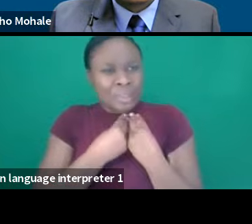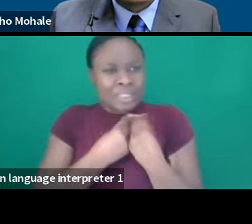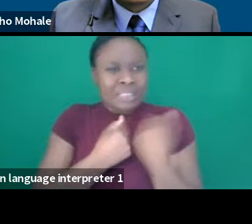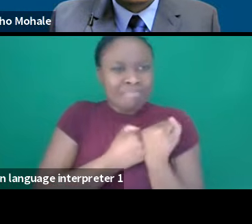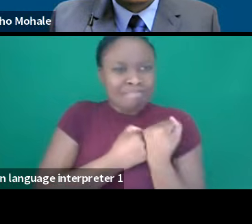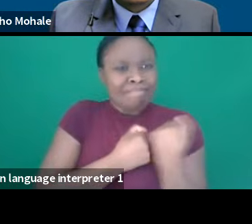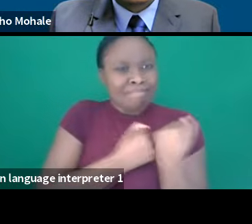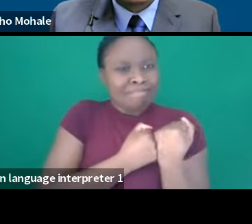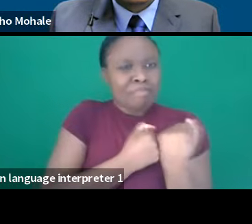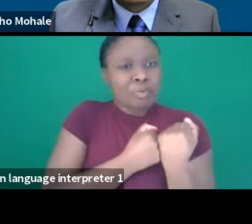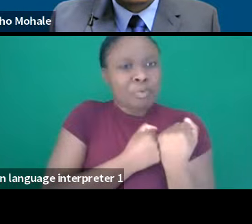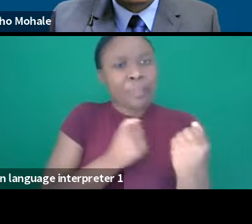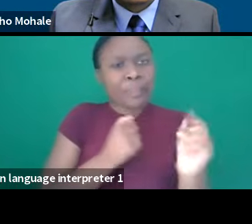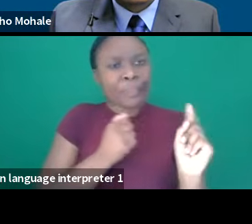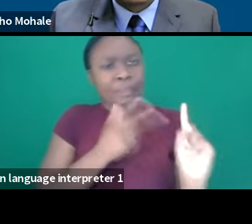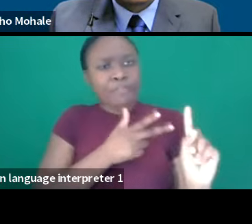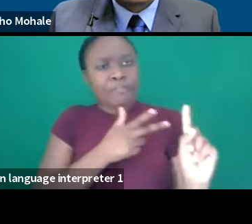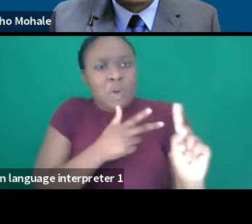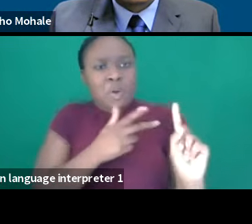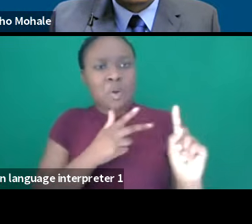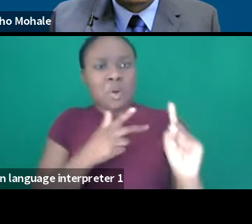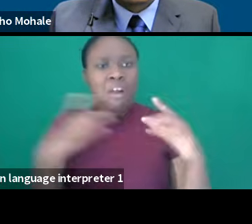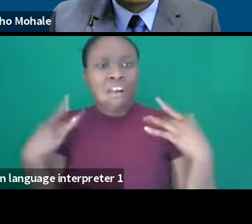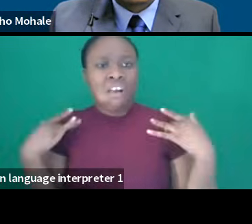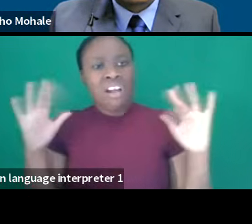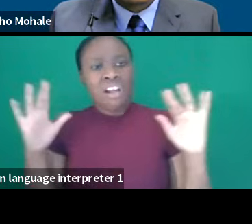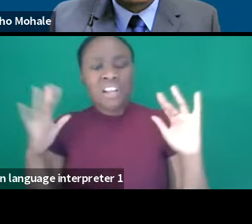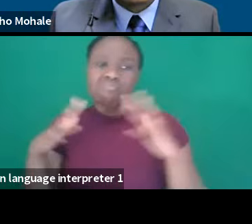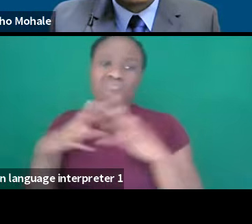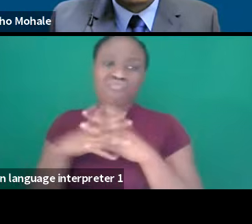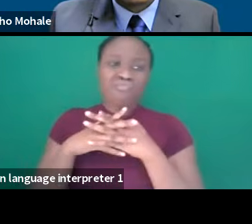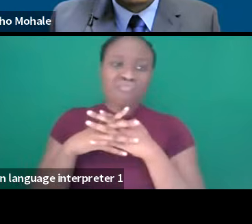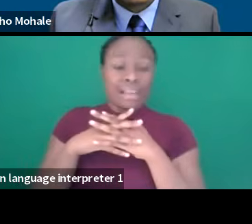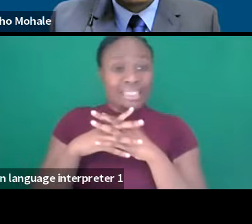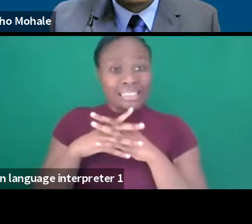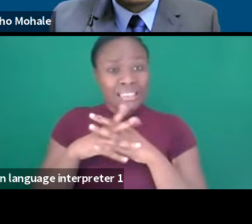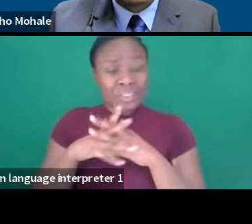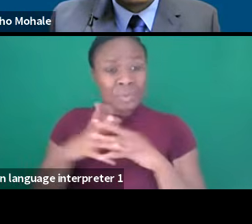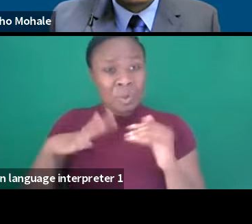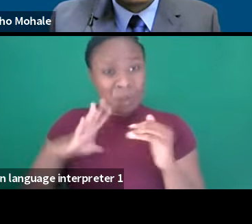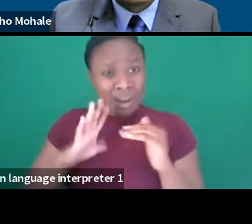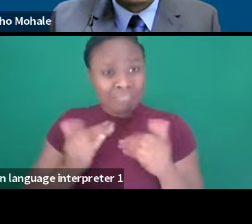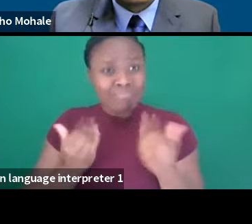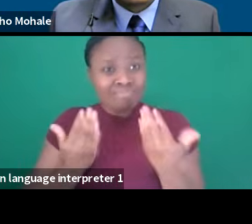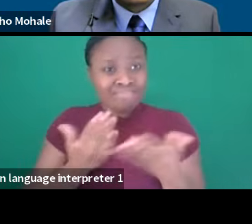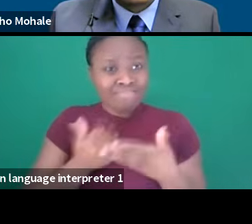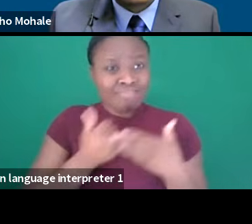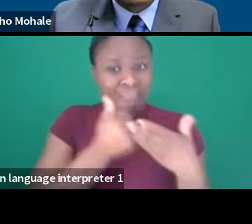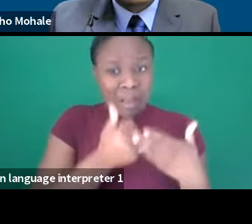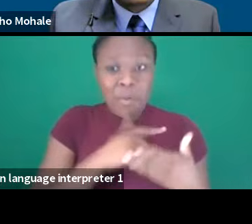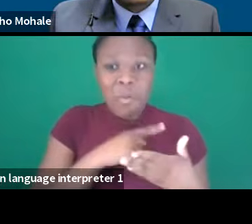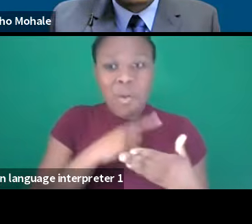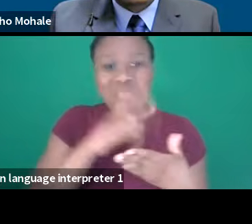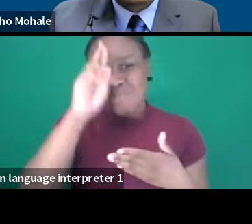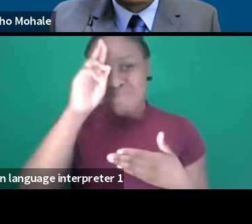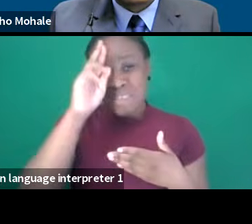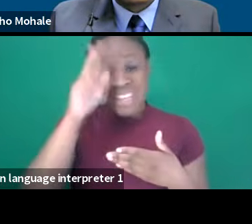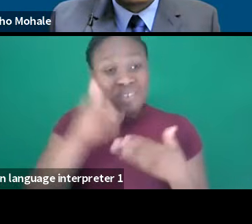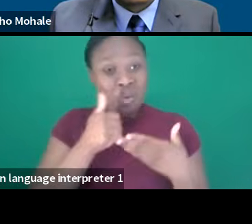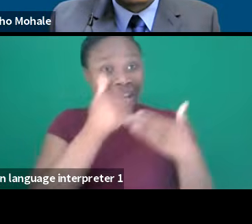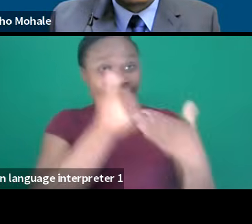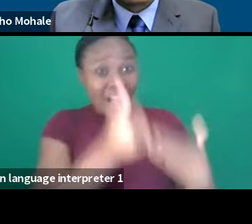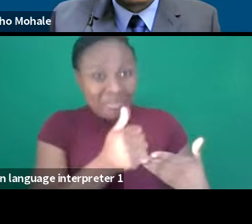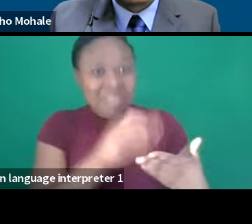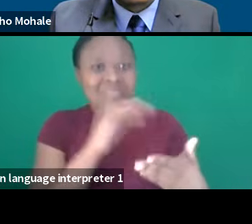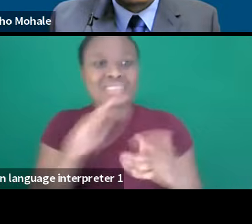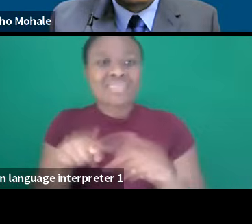never intentionally not want to serve you, because when we serve you, we serve this country. We serve you as we